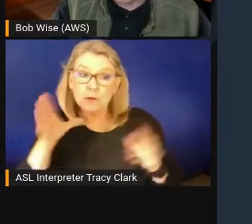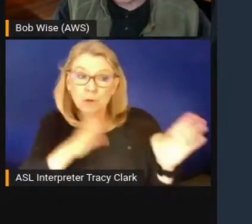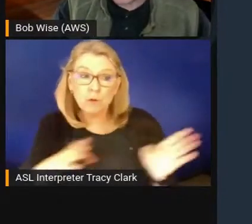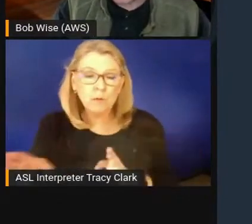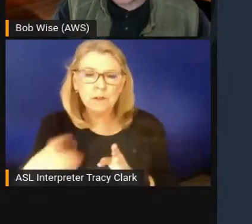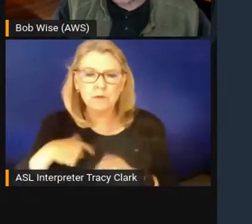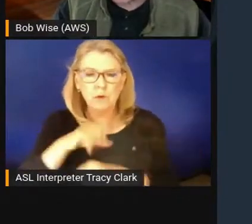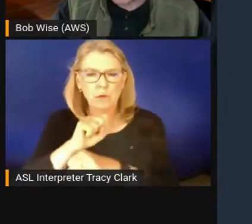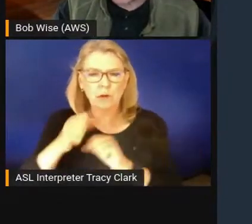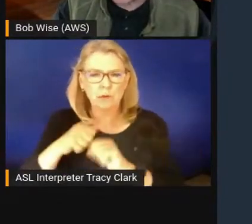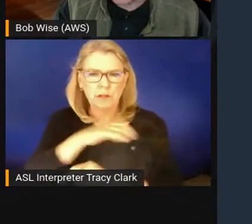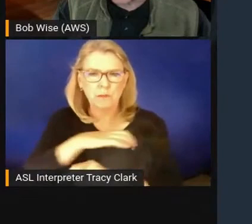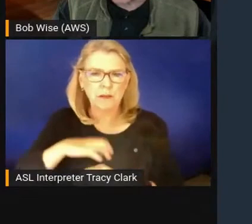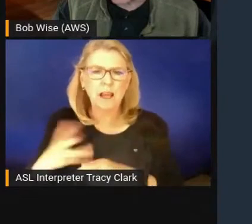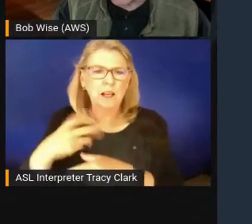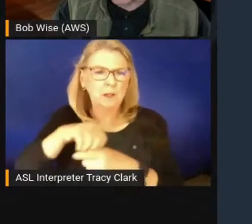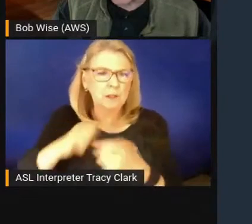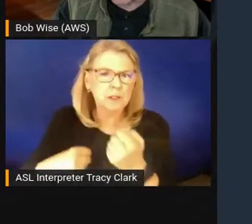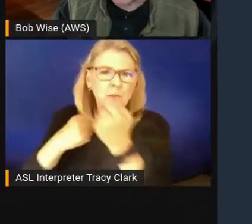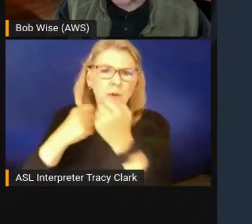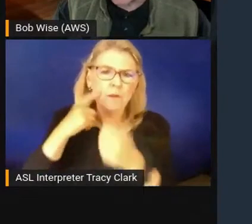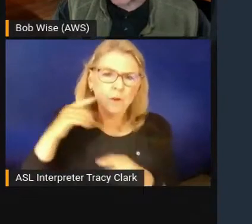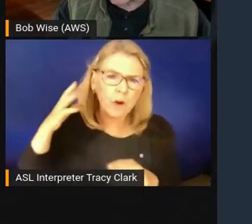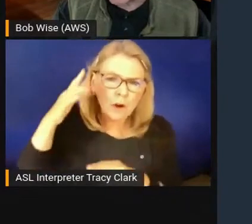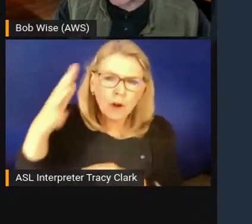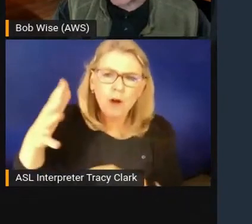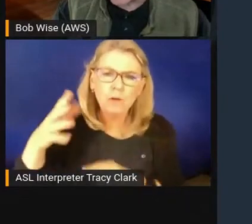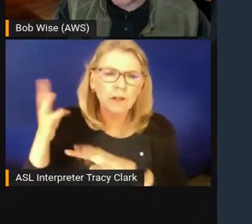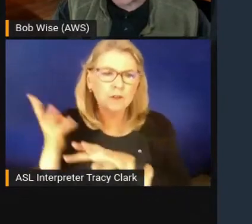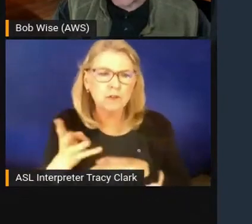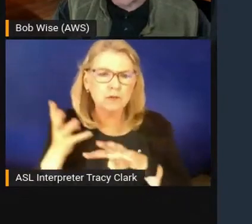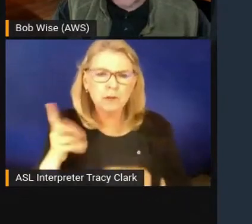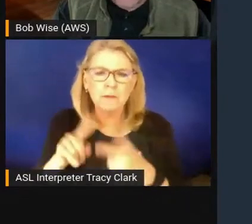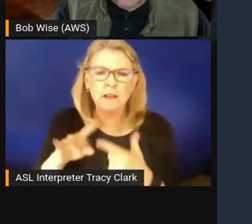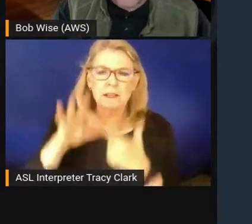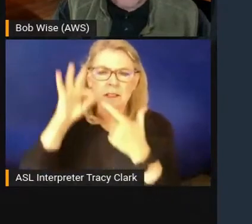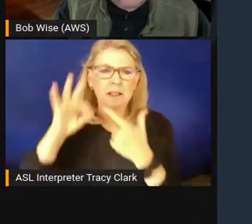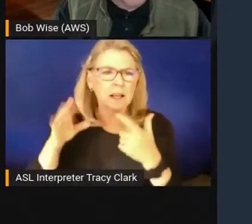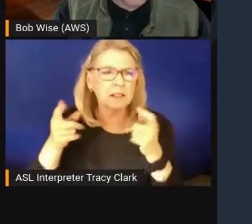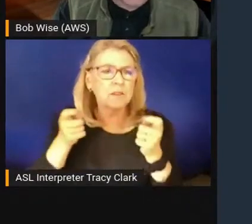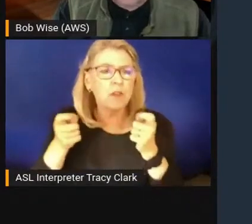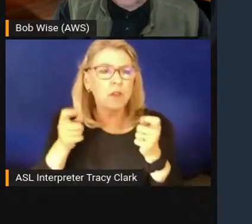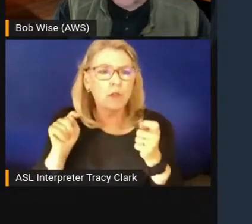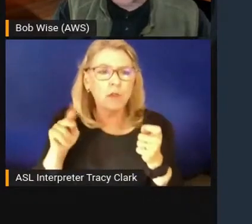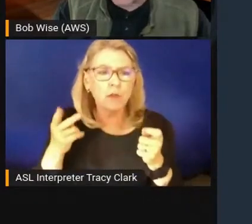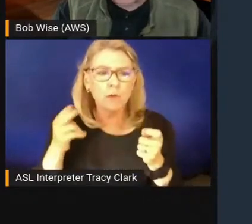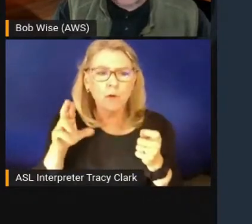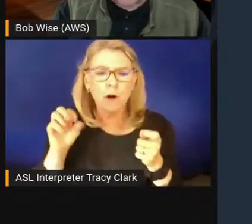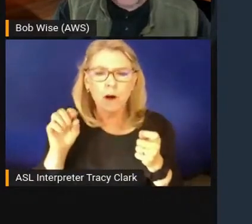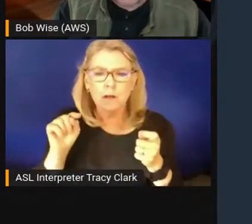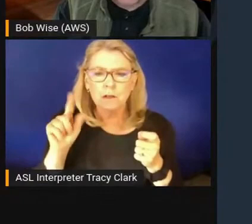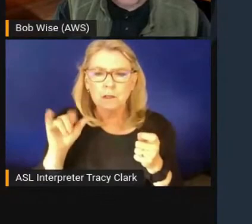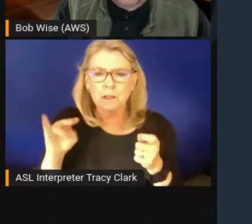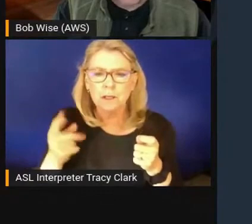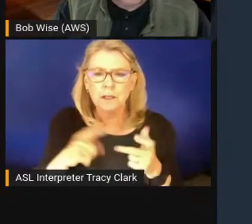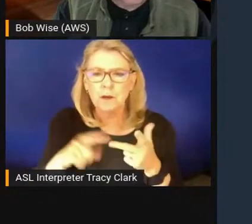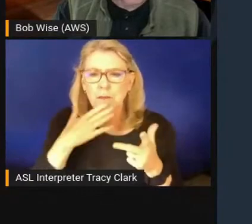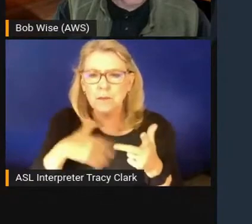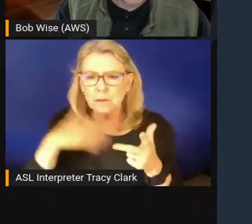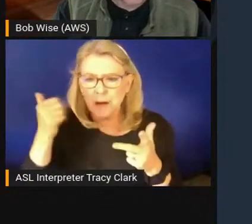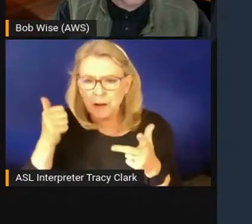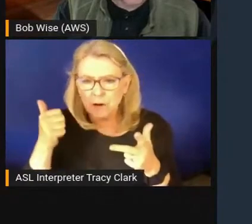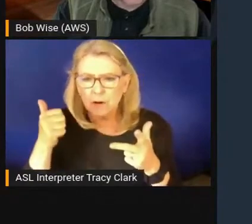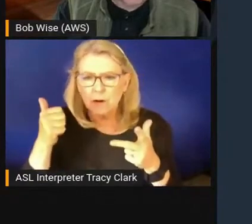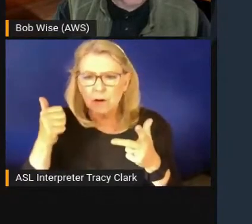support for long-range streams, selective throttling, better load shedding, higher scale, and higher traffic Kubernetes clusters.